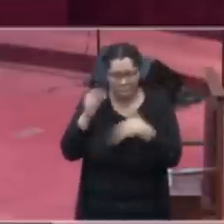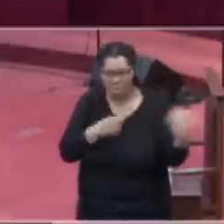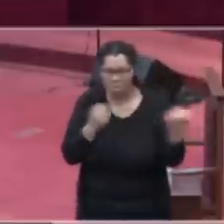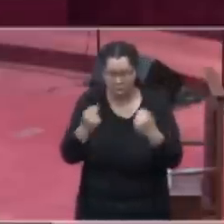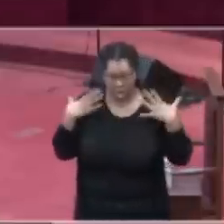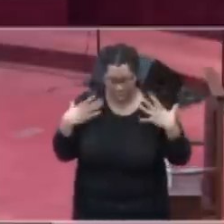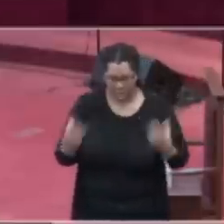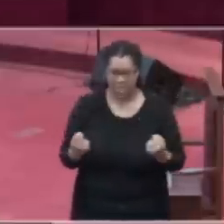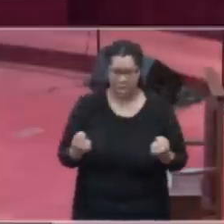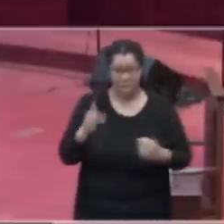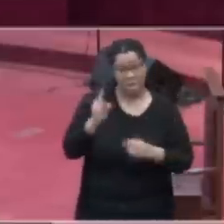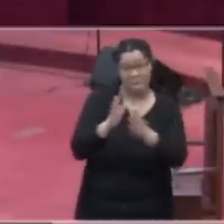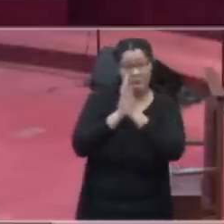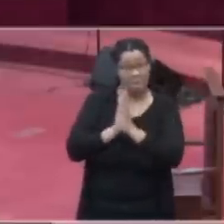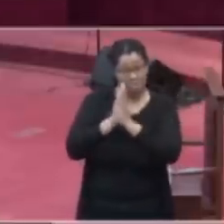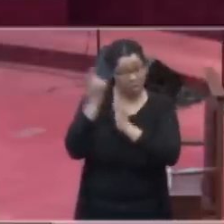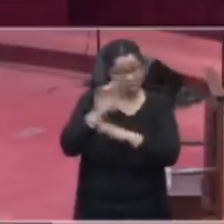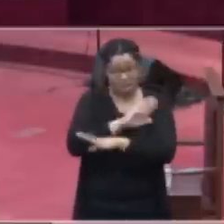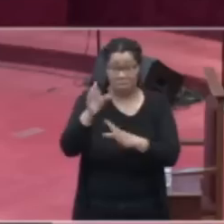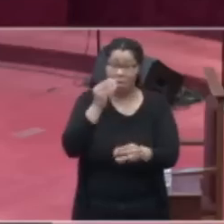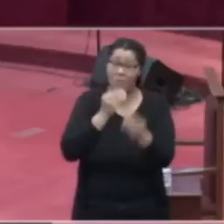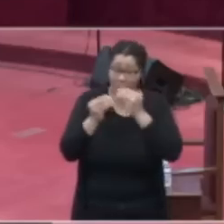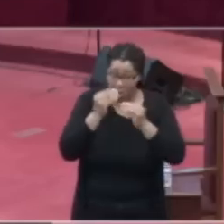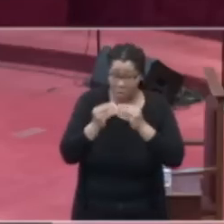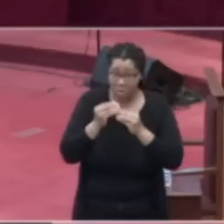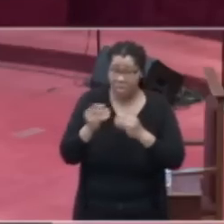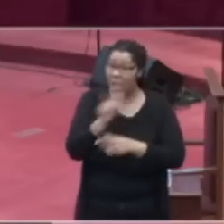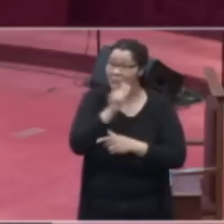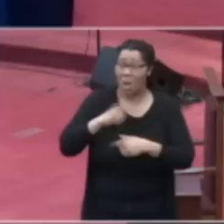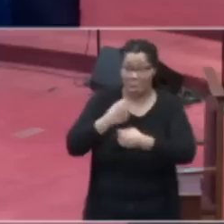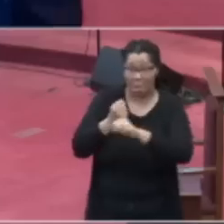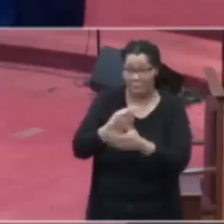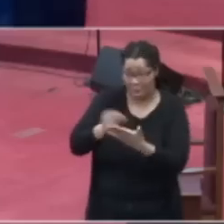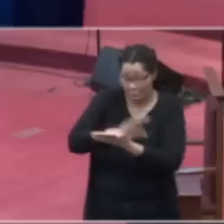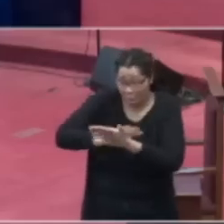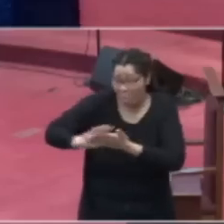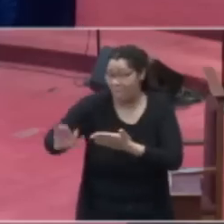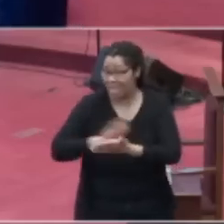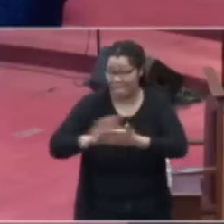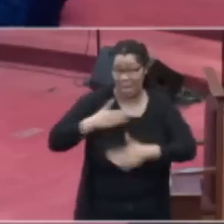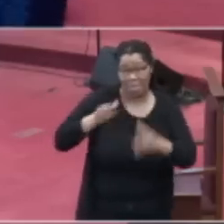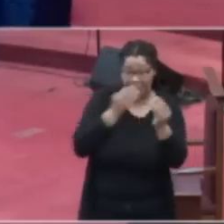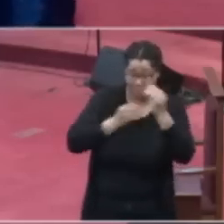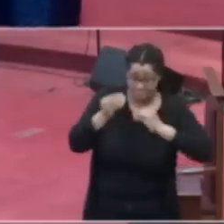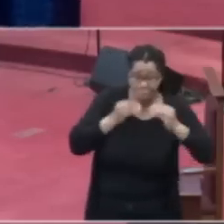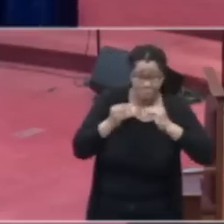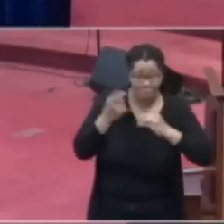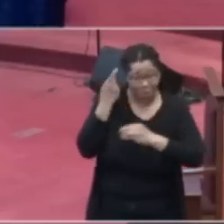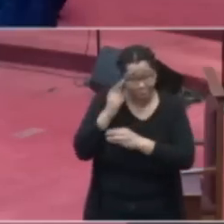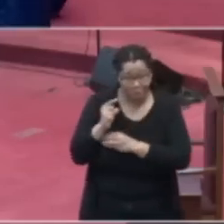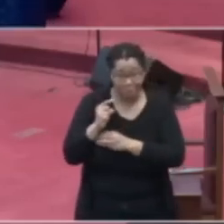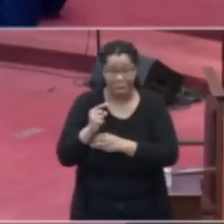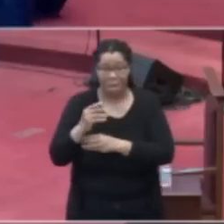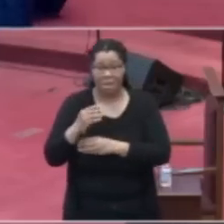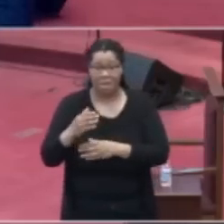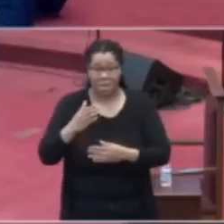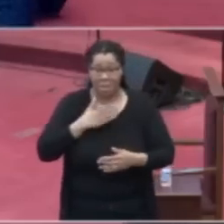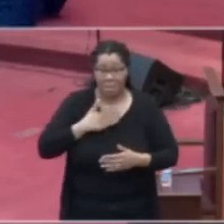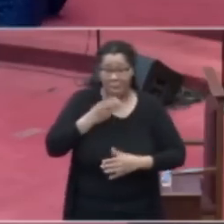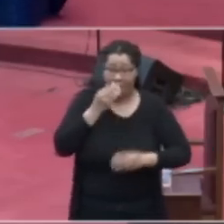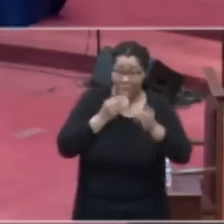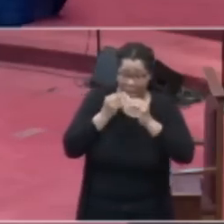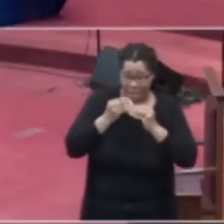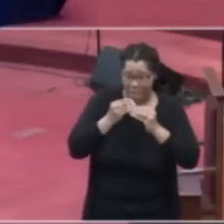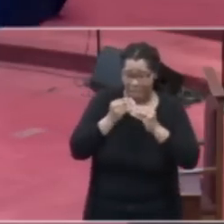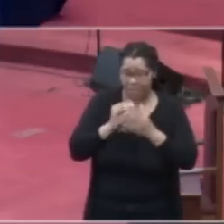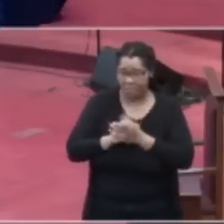mind? You better pray over your food. Here's what I say: Lord, sanctify this food for the nourishment of my